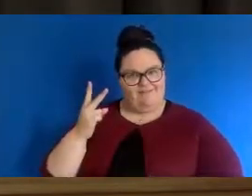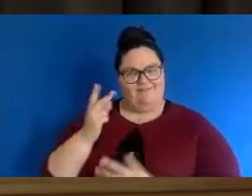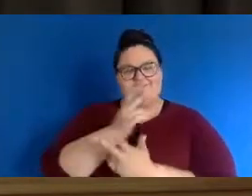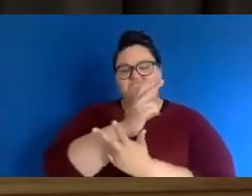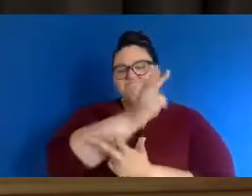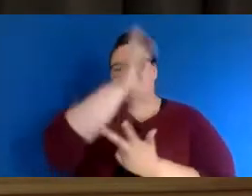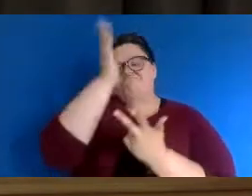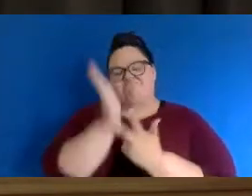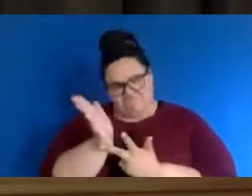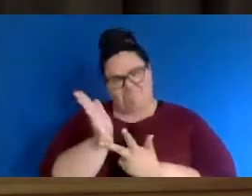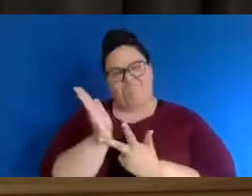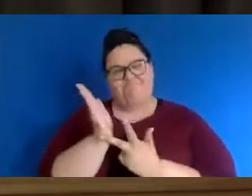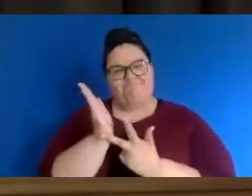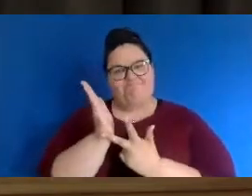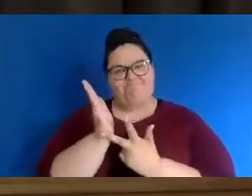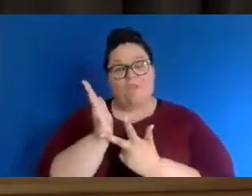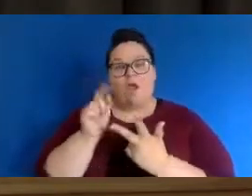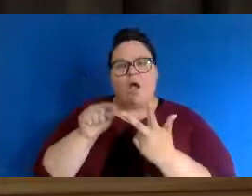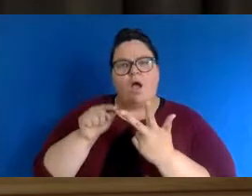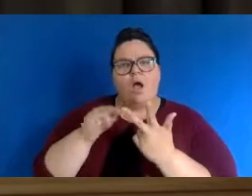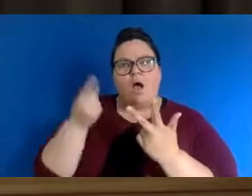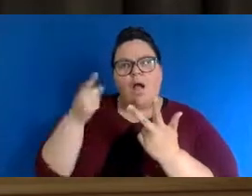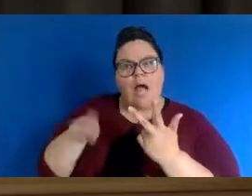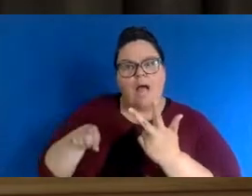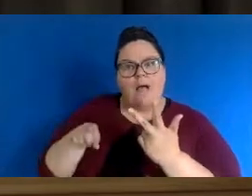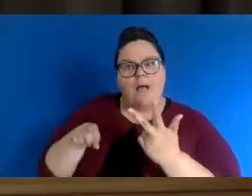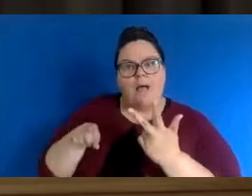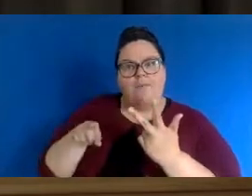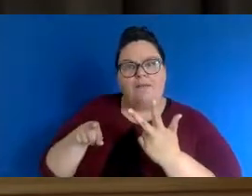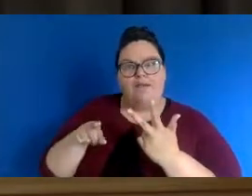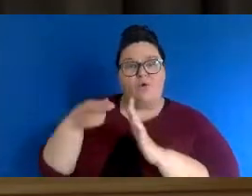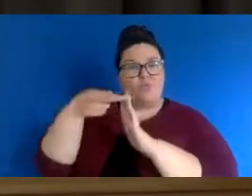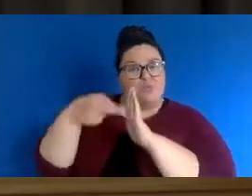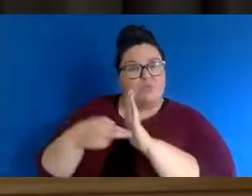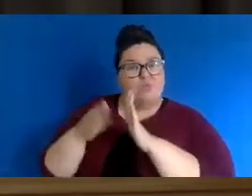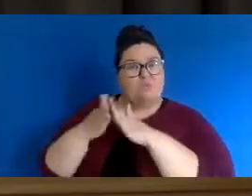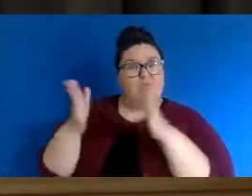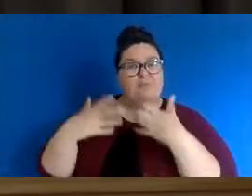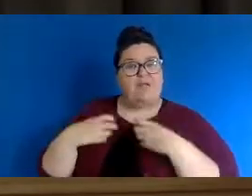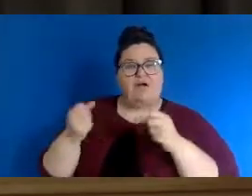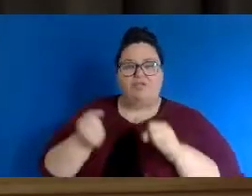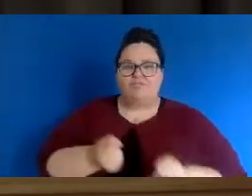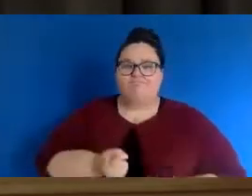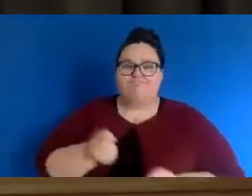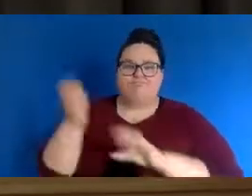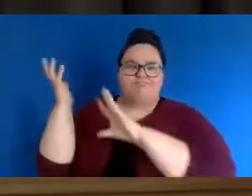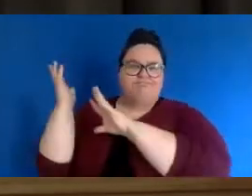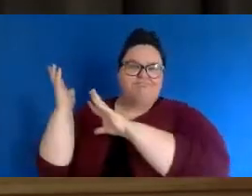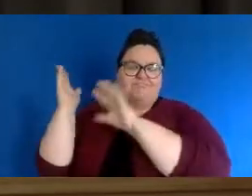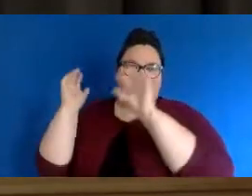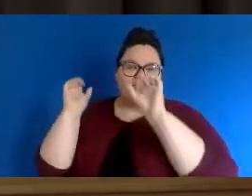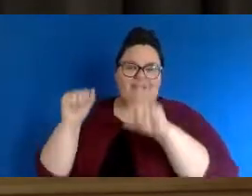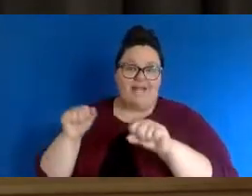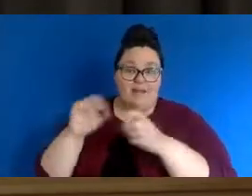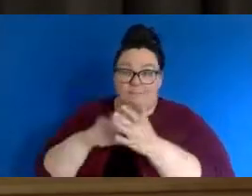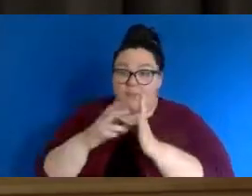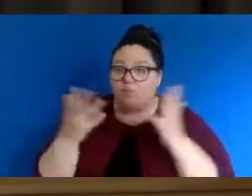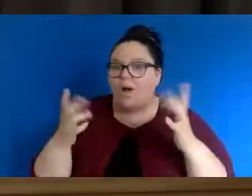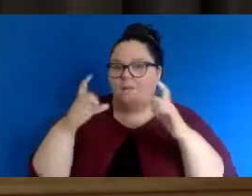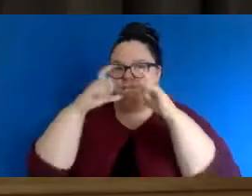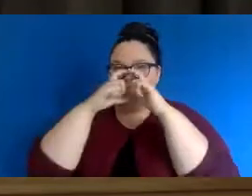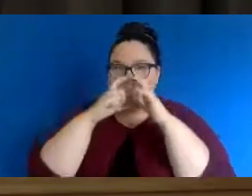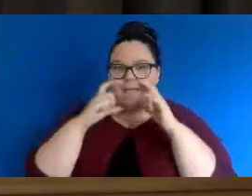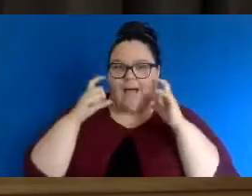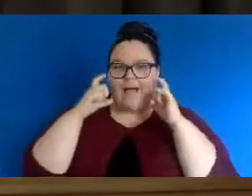3. At that point, we can lift the mandatory order and remove all restrictions, including the requirement to